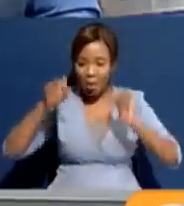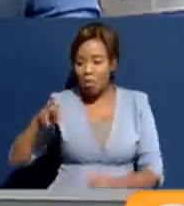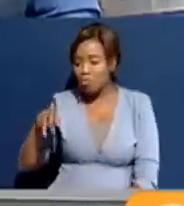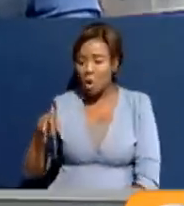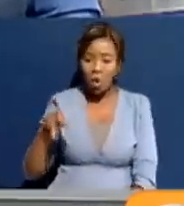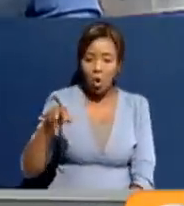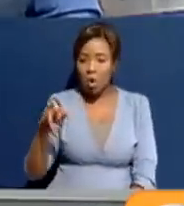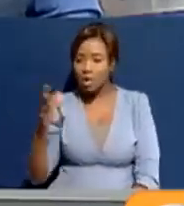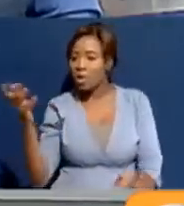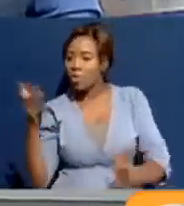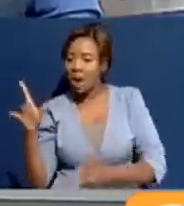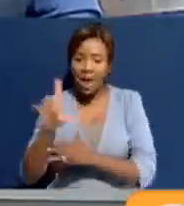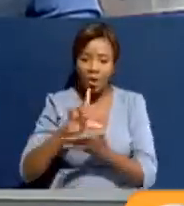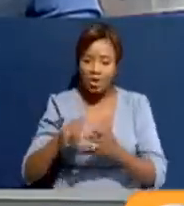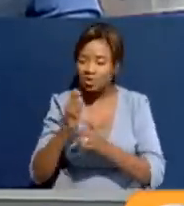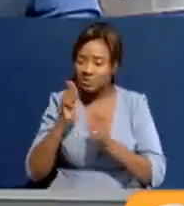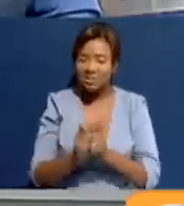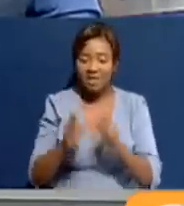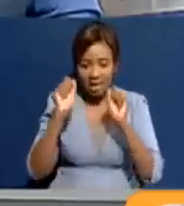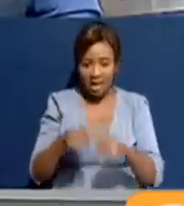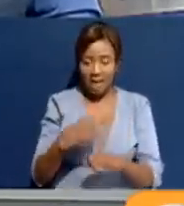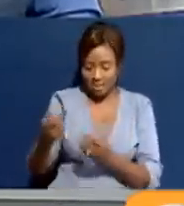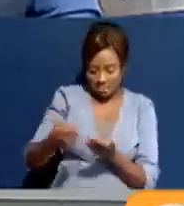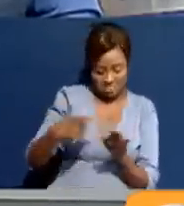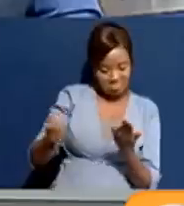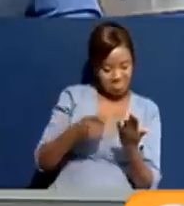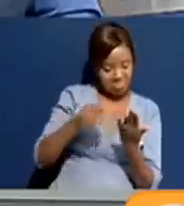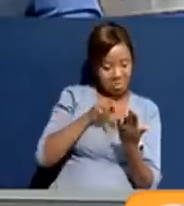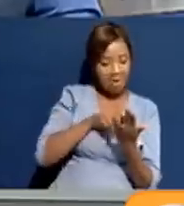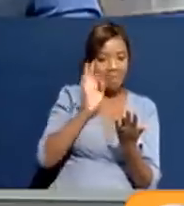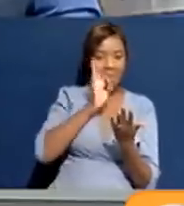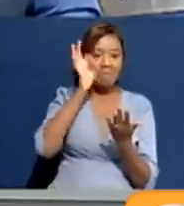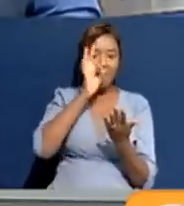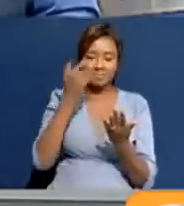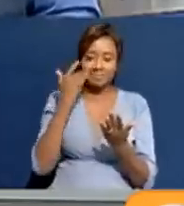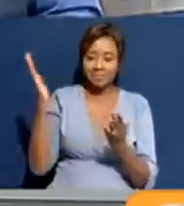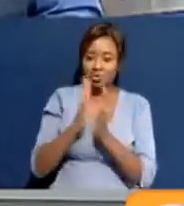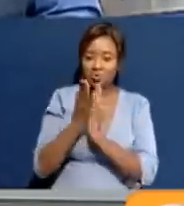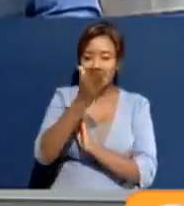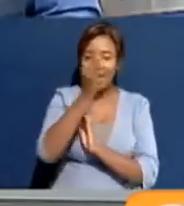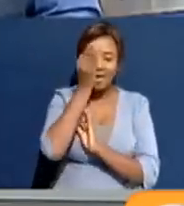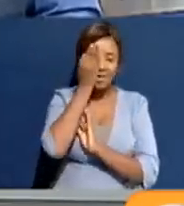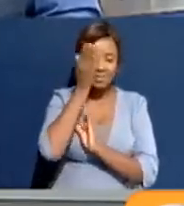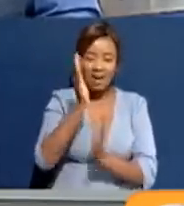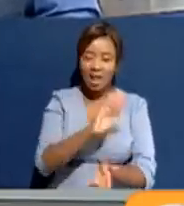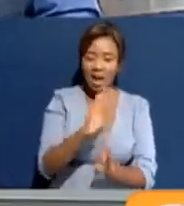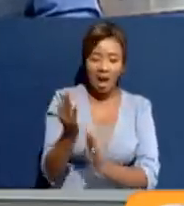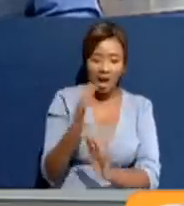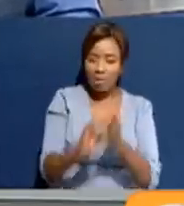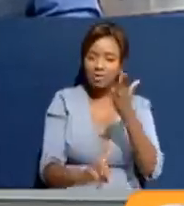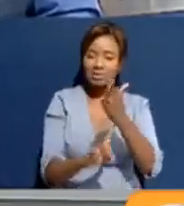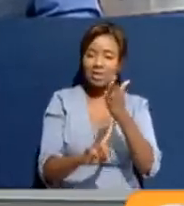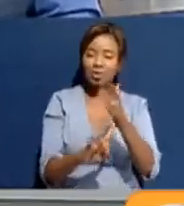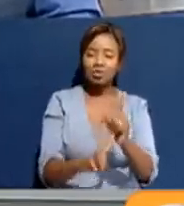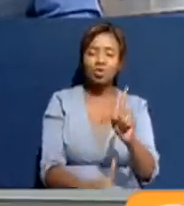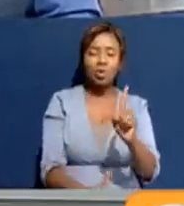farm and sends you feedback. Our reporter Gatete Njoroge recently traveled to Israel, where he interacted with the latest technology